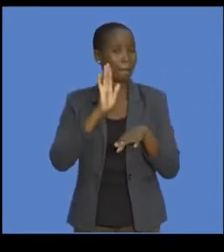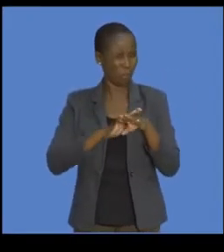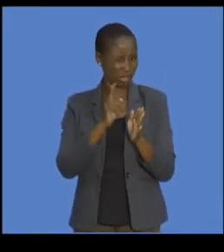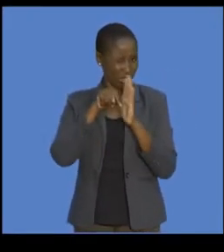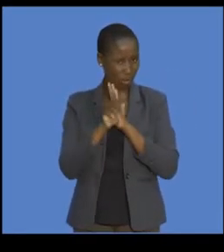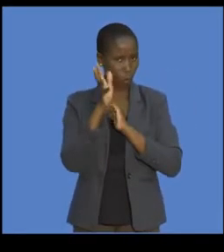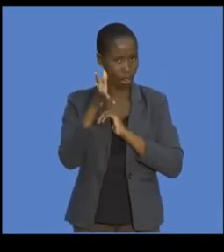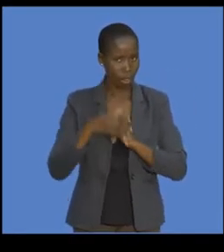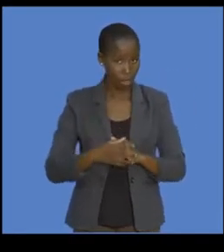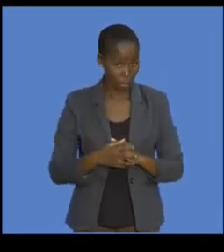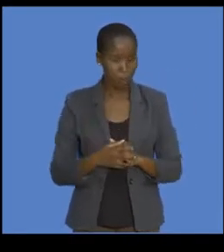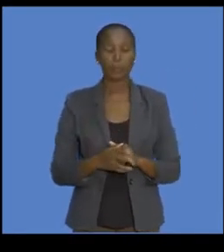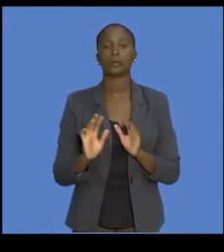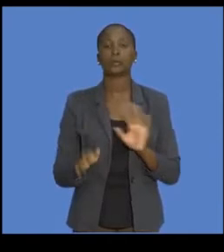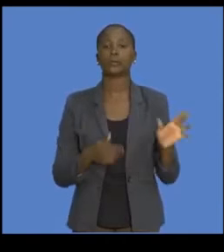So,